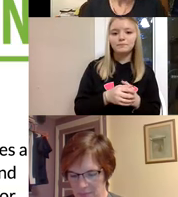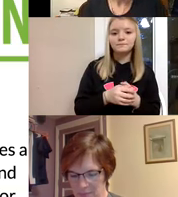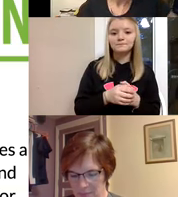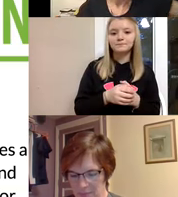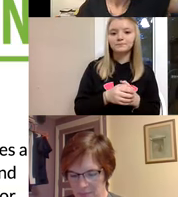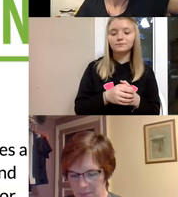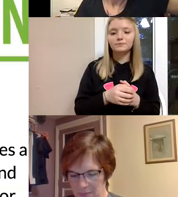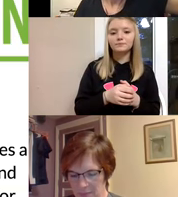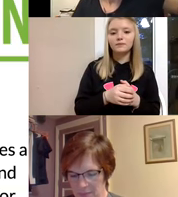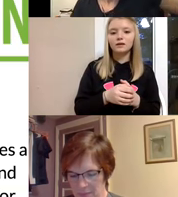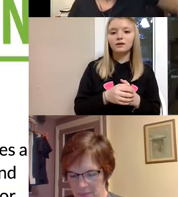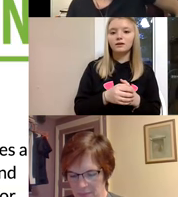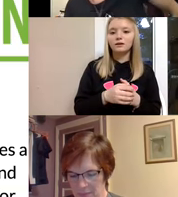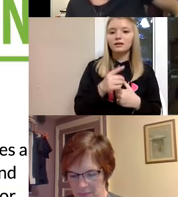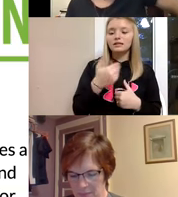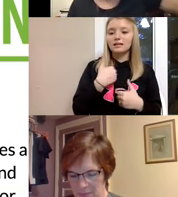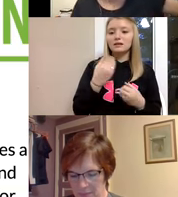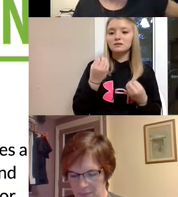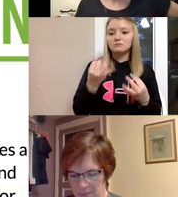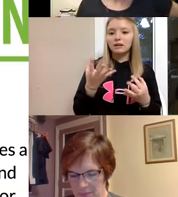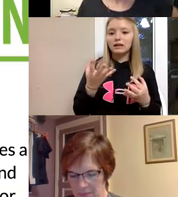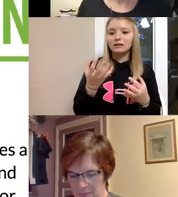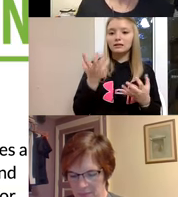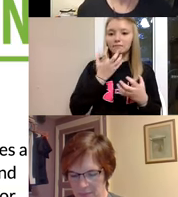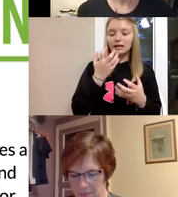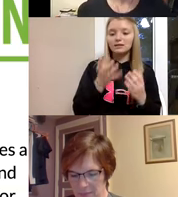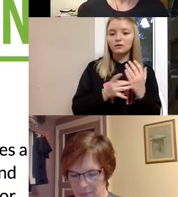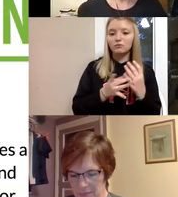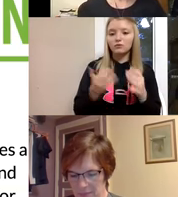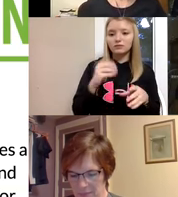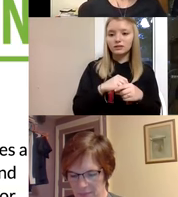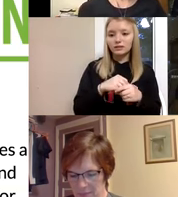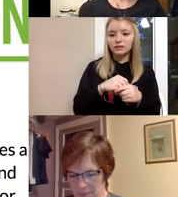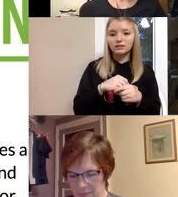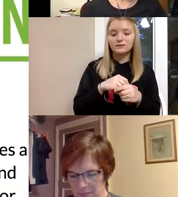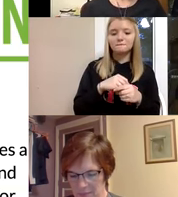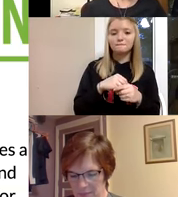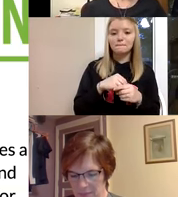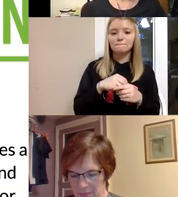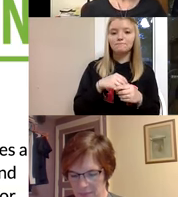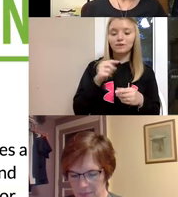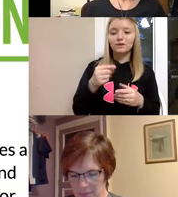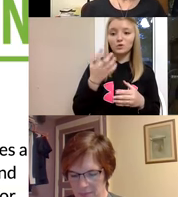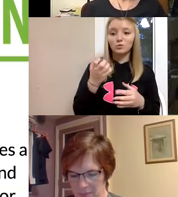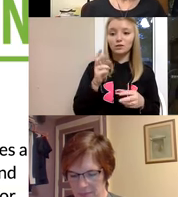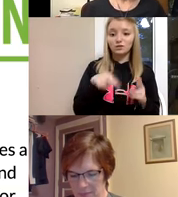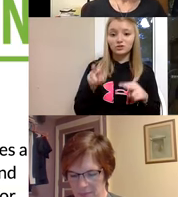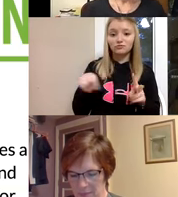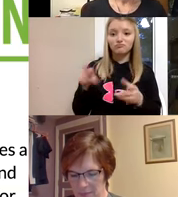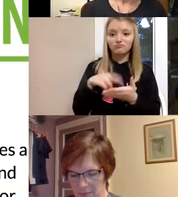this has quite a few amazing oils in it. You will want to check that out as